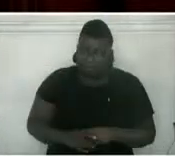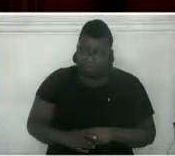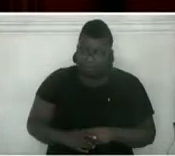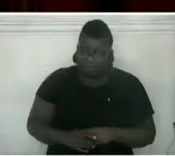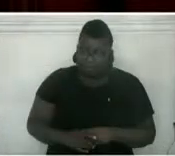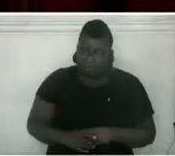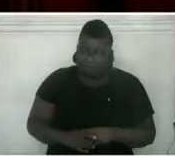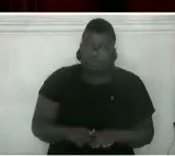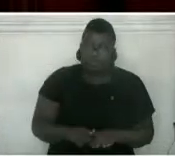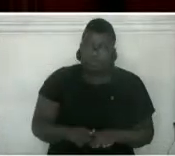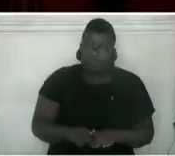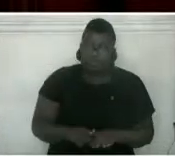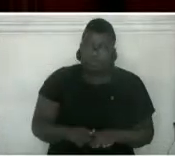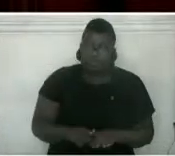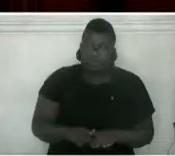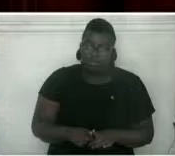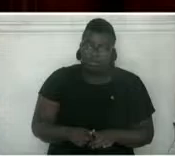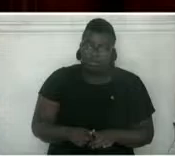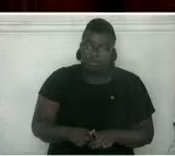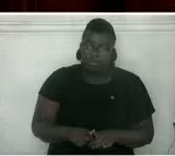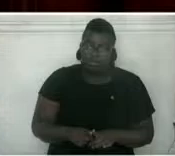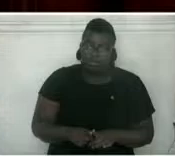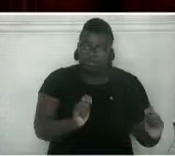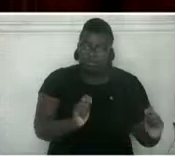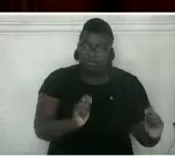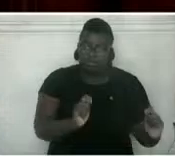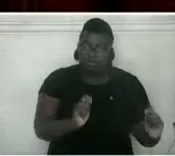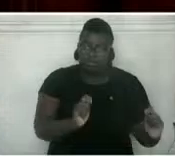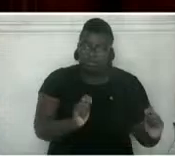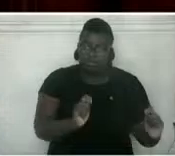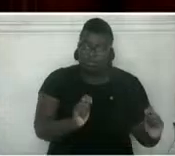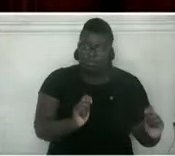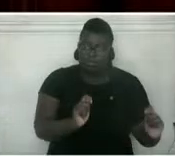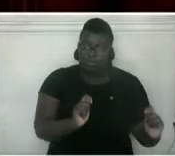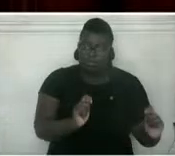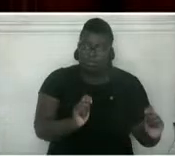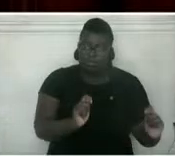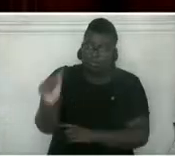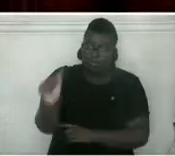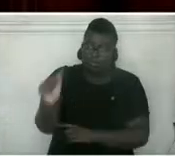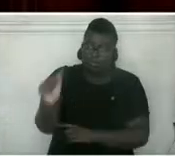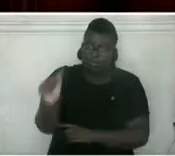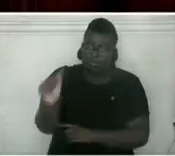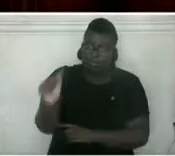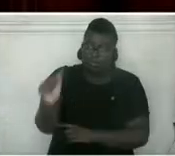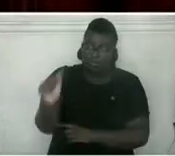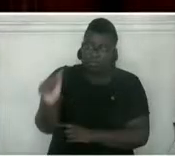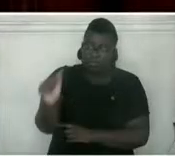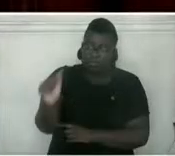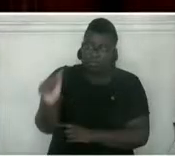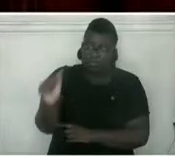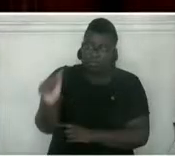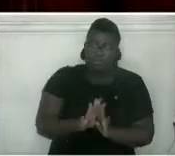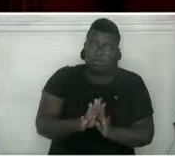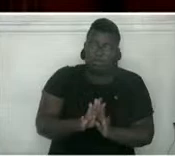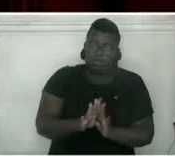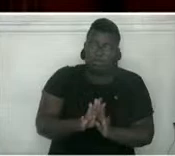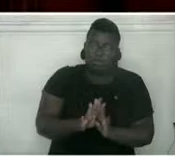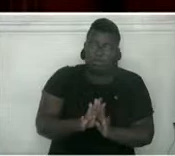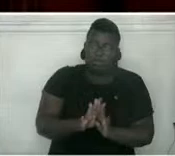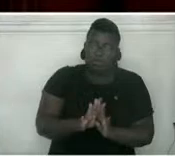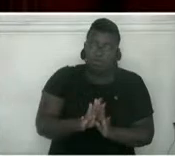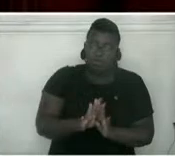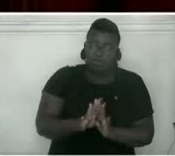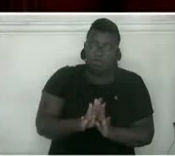directed transport and COGTA to improve the early detection of